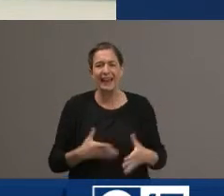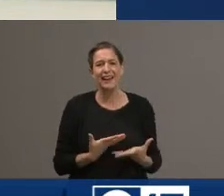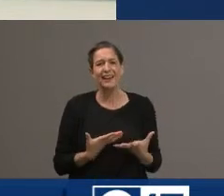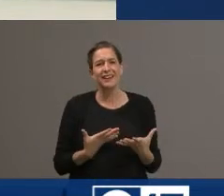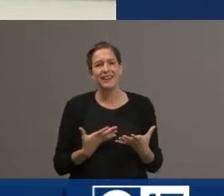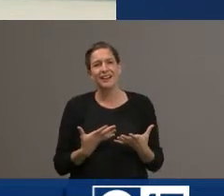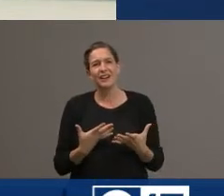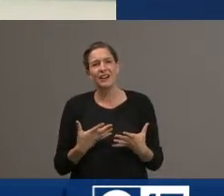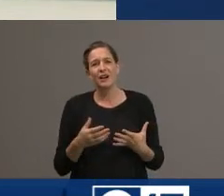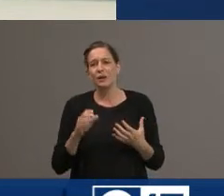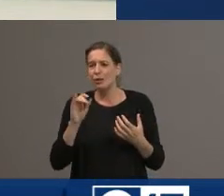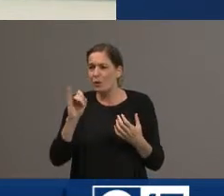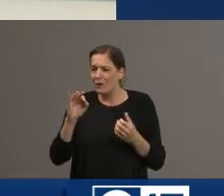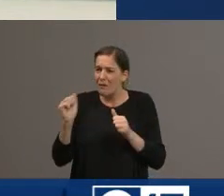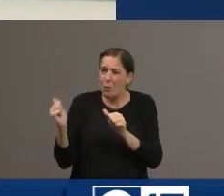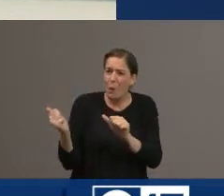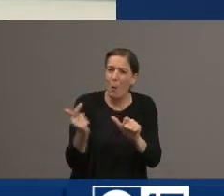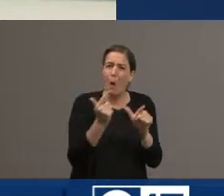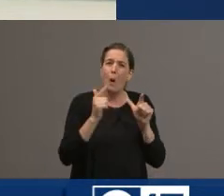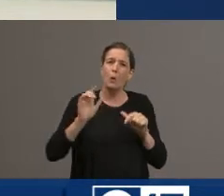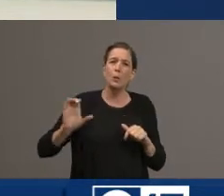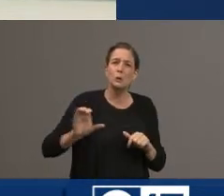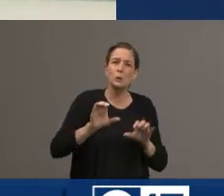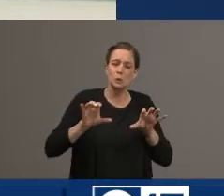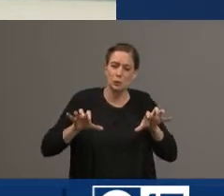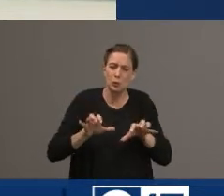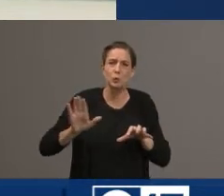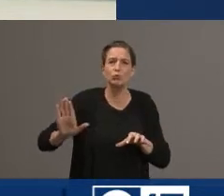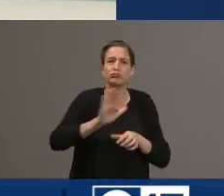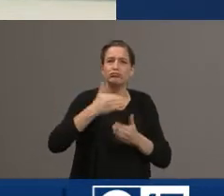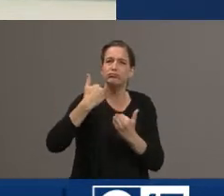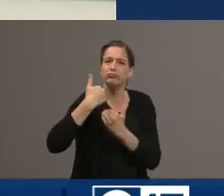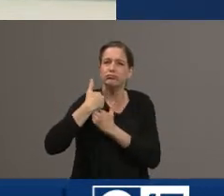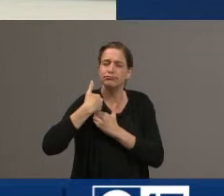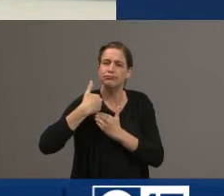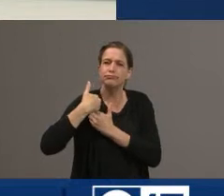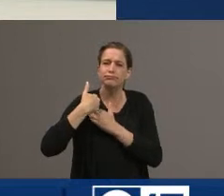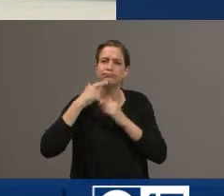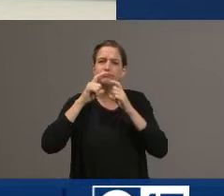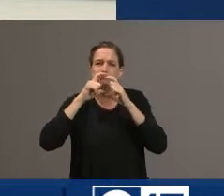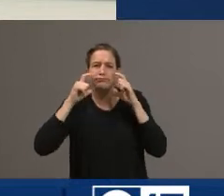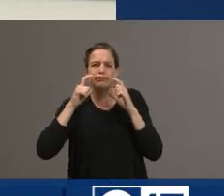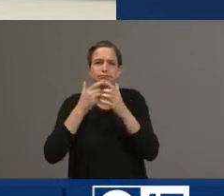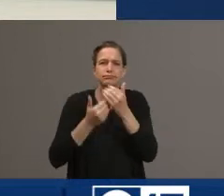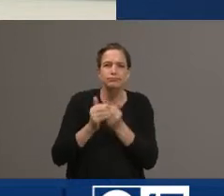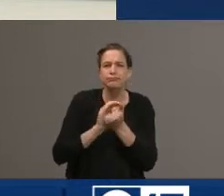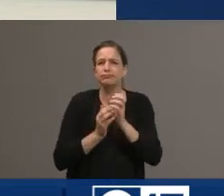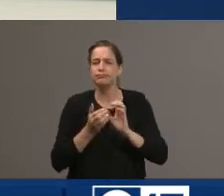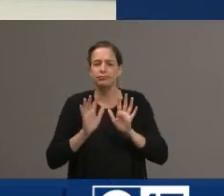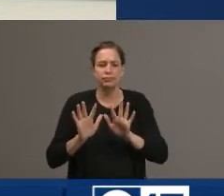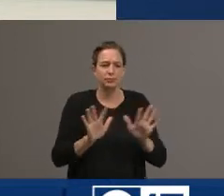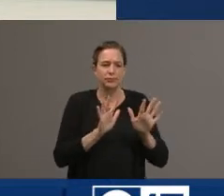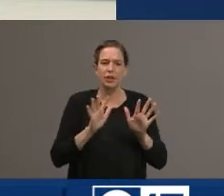everyone pitching in, and even if they're not in the same harm's way for